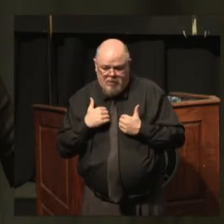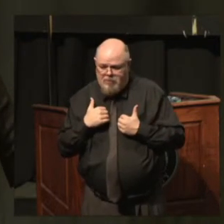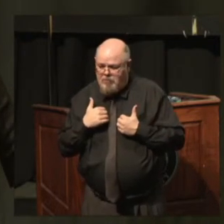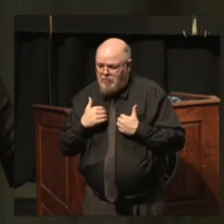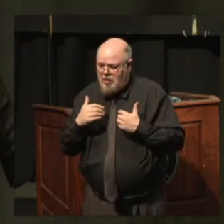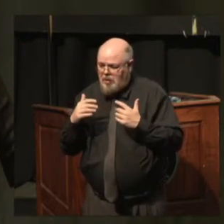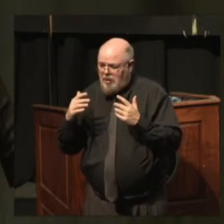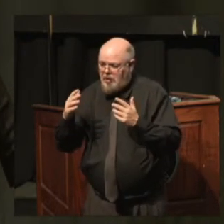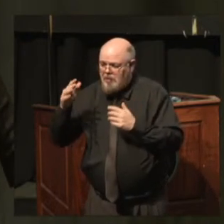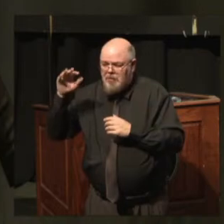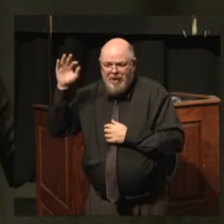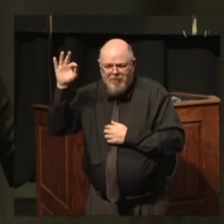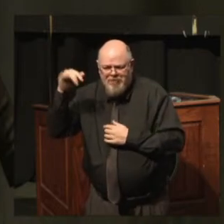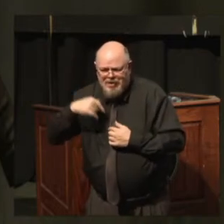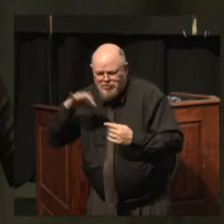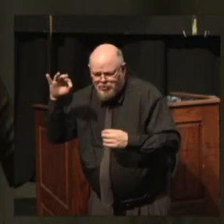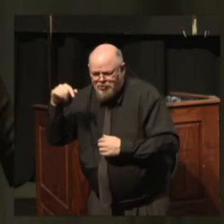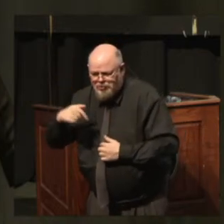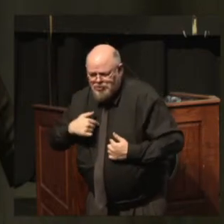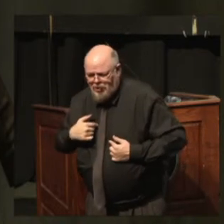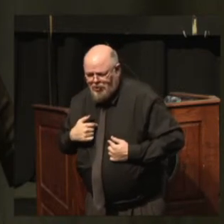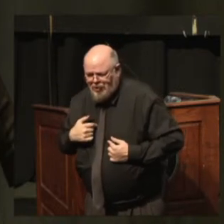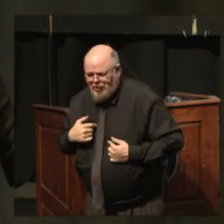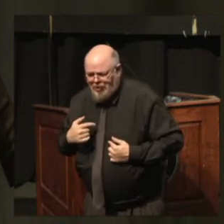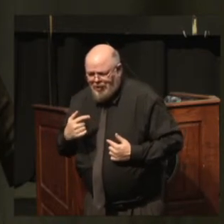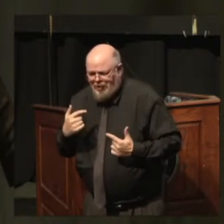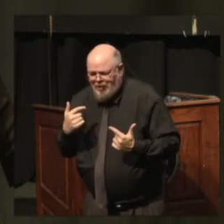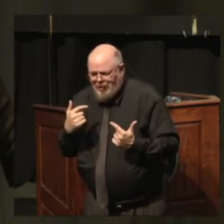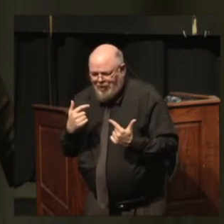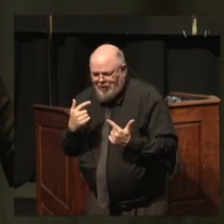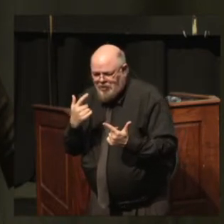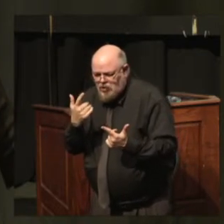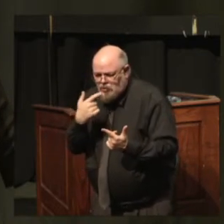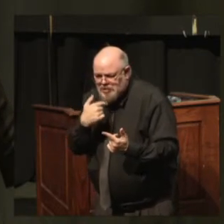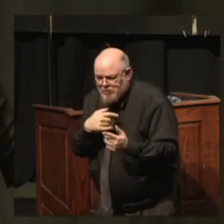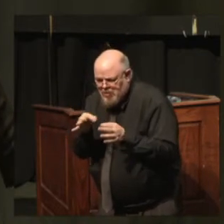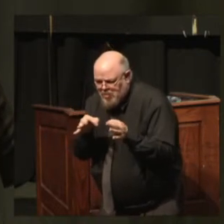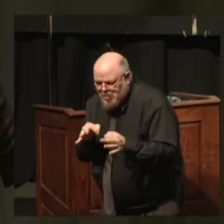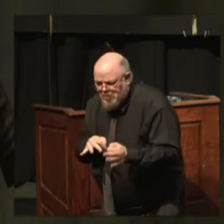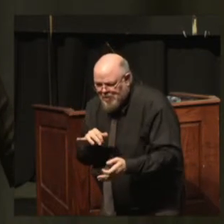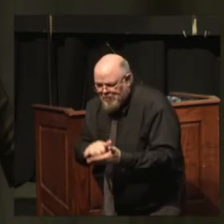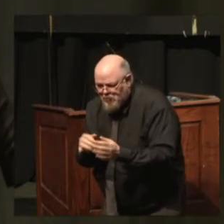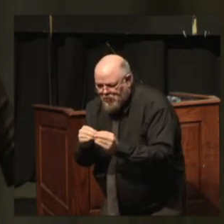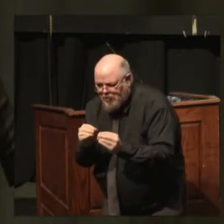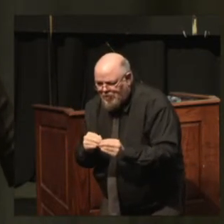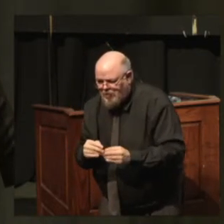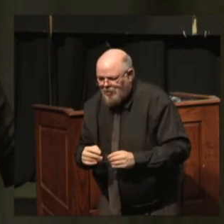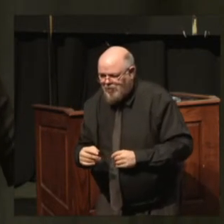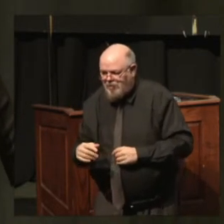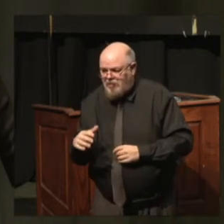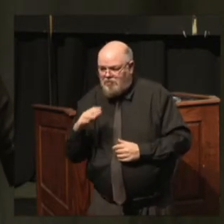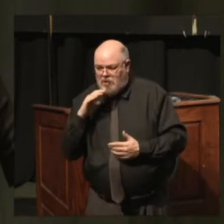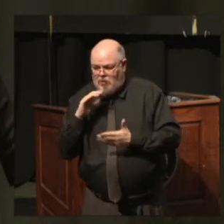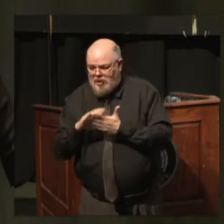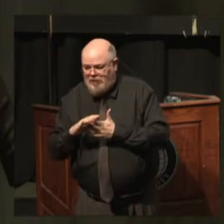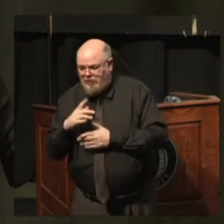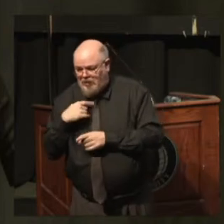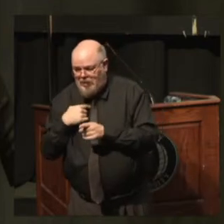but you know what I believe if I'm a pastor. My wife looked at her and said, I know what happened. God